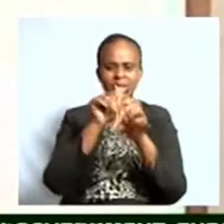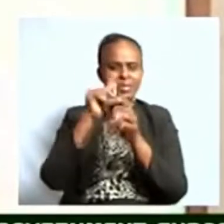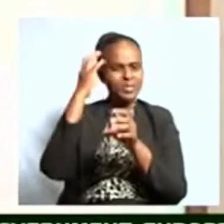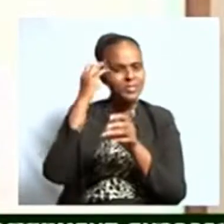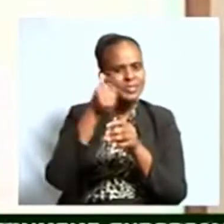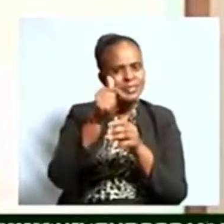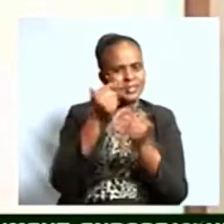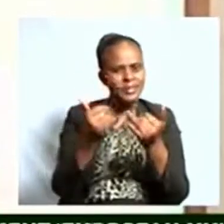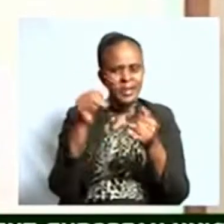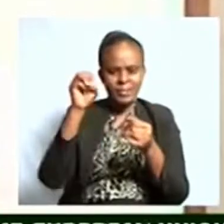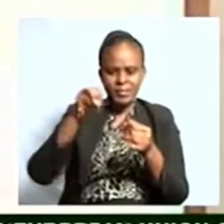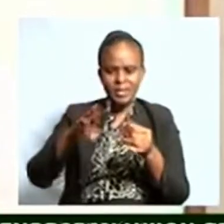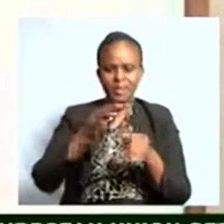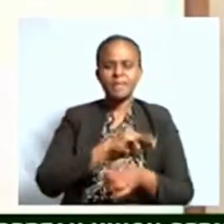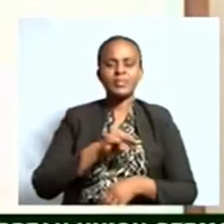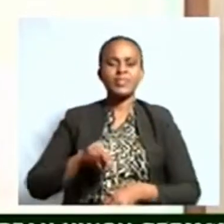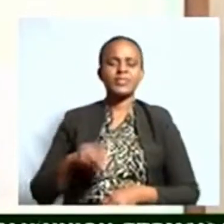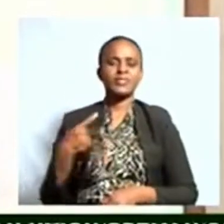as Munali Member of Parliament?